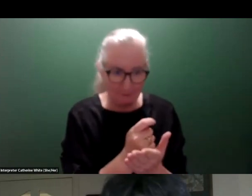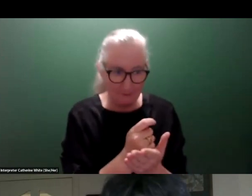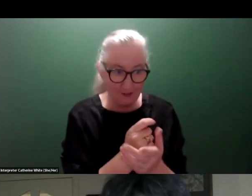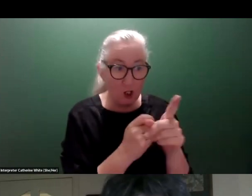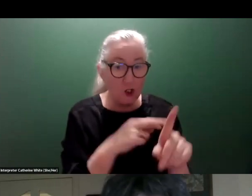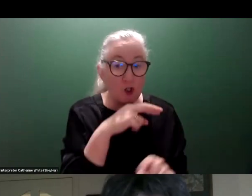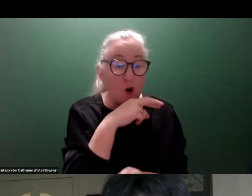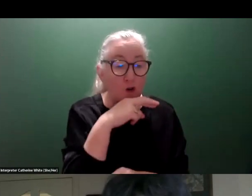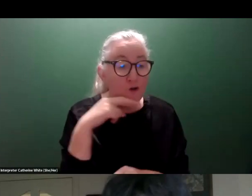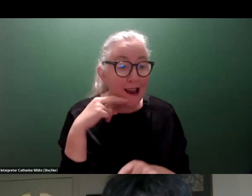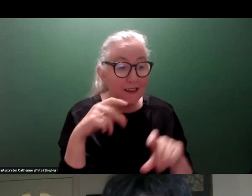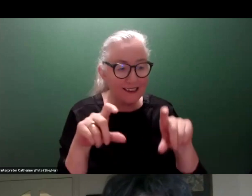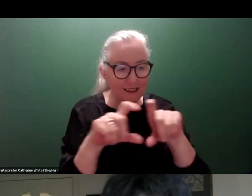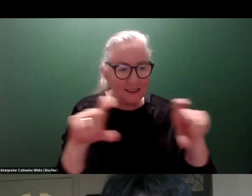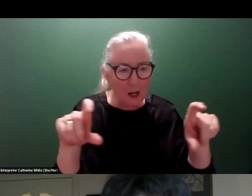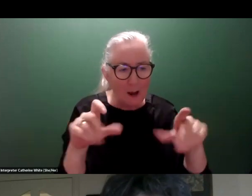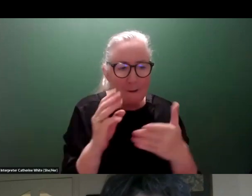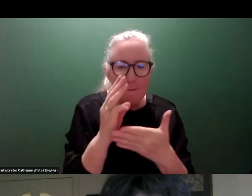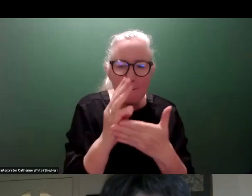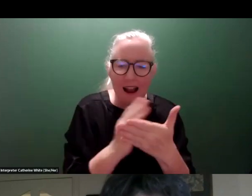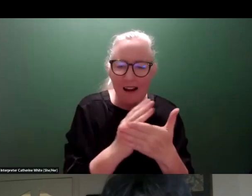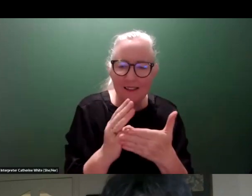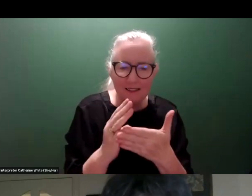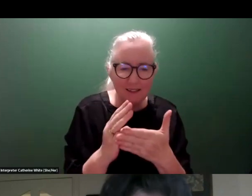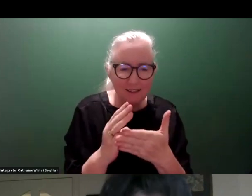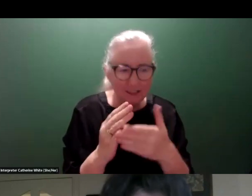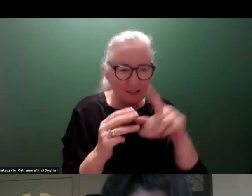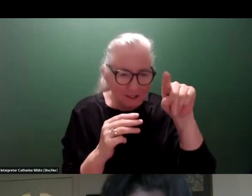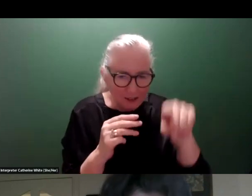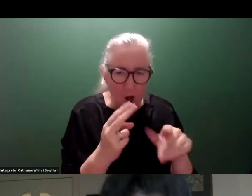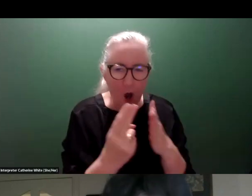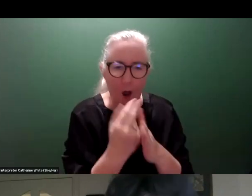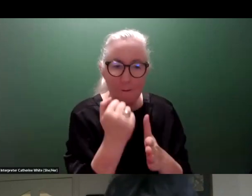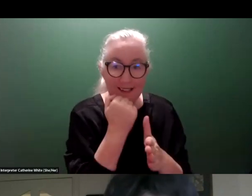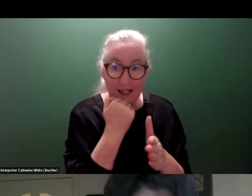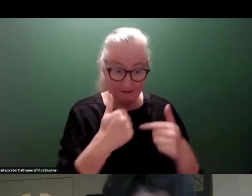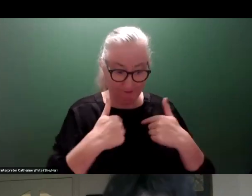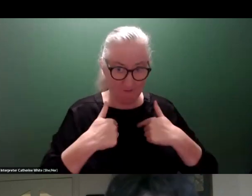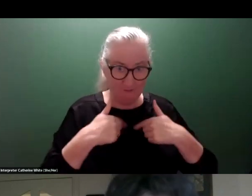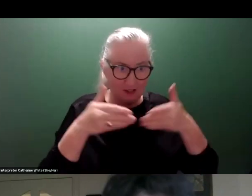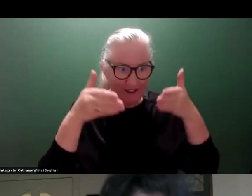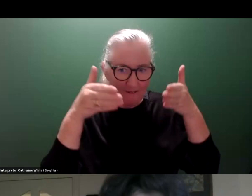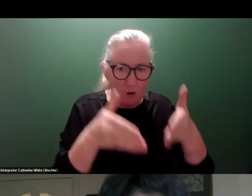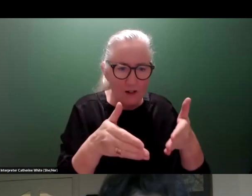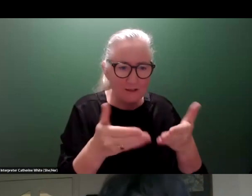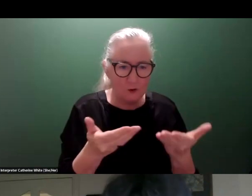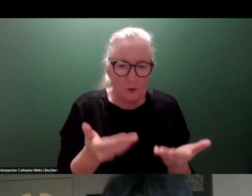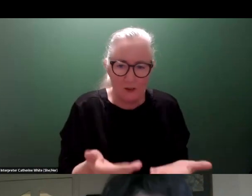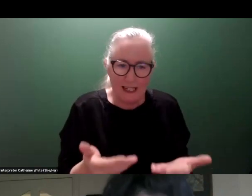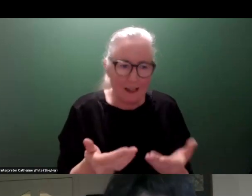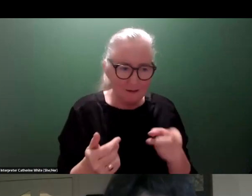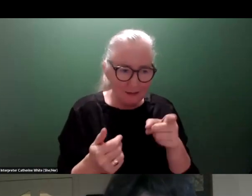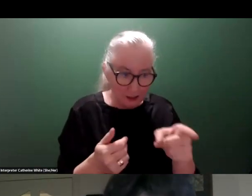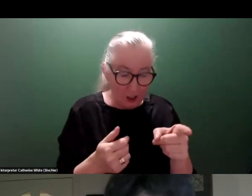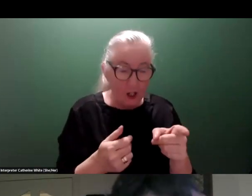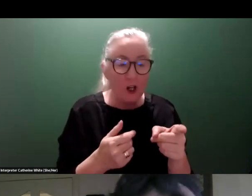red there the parts of the updates that I'm going to focus on today. I'm going to look at the